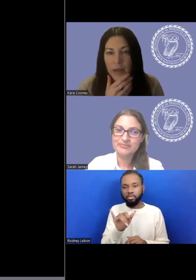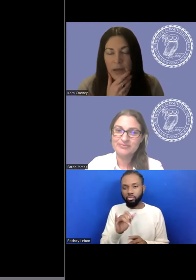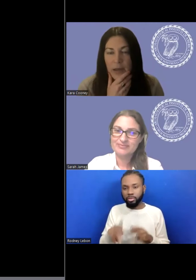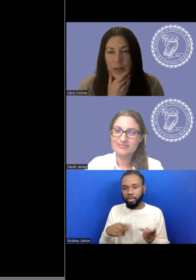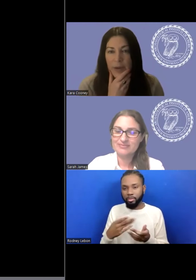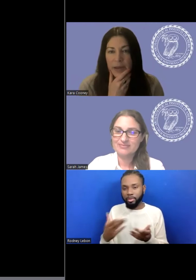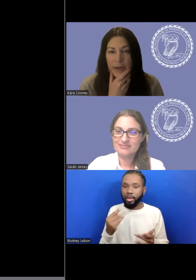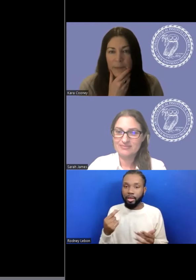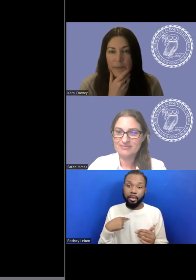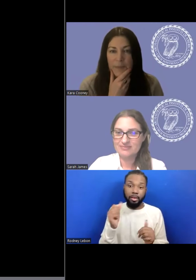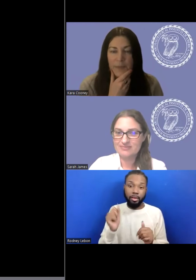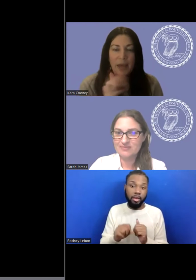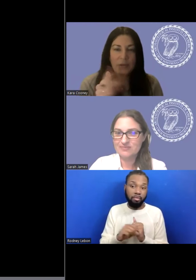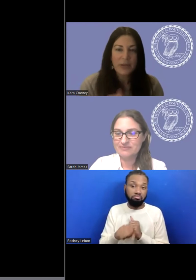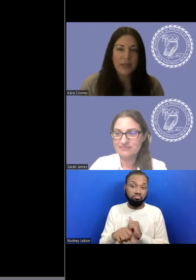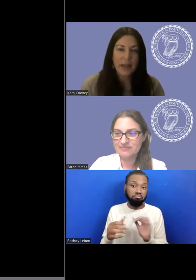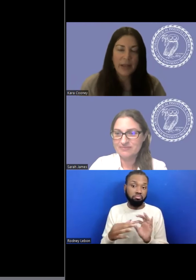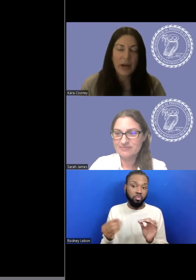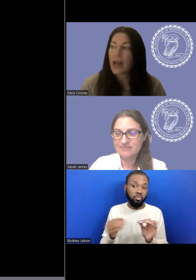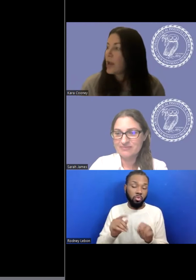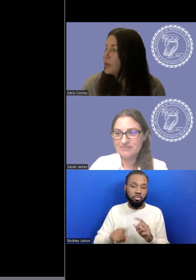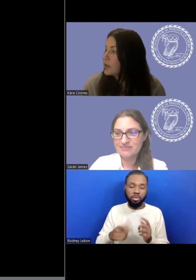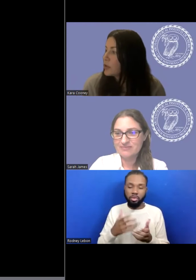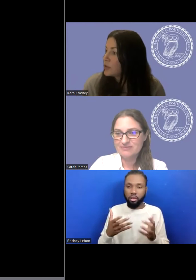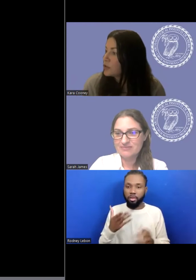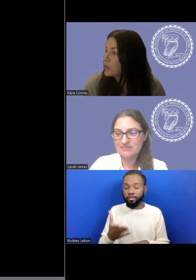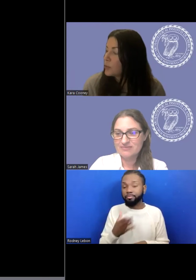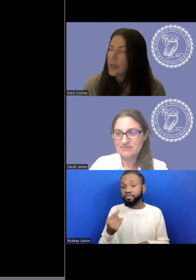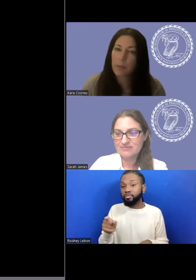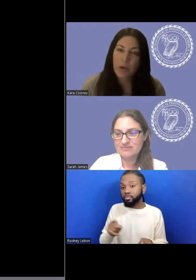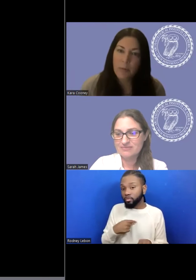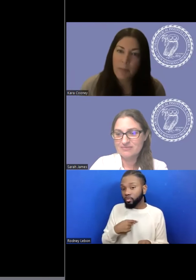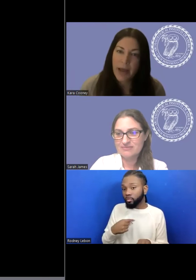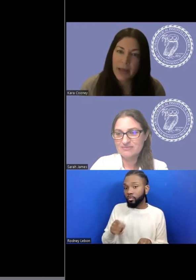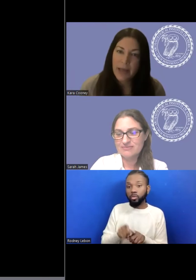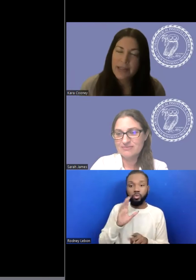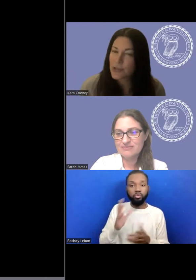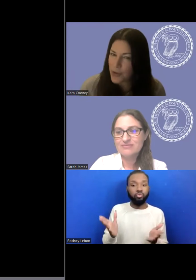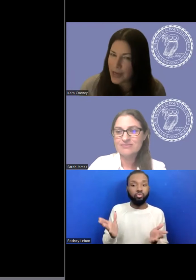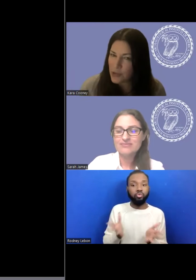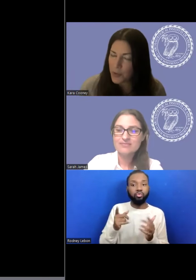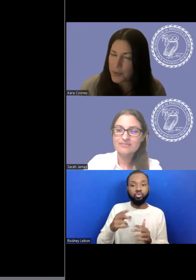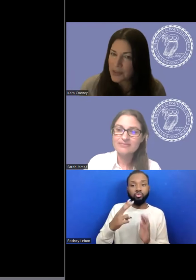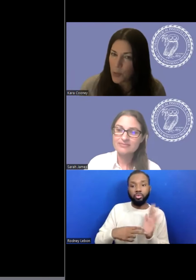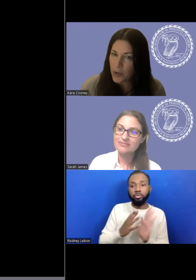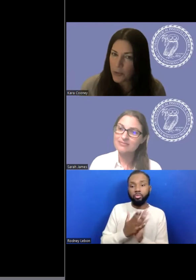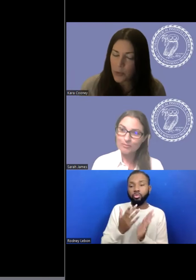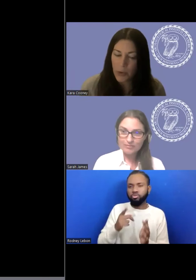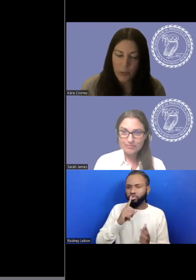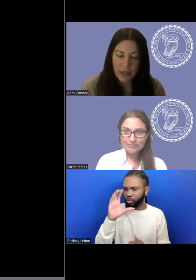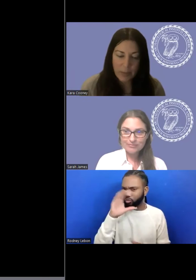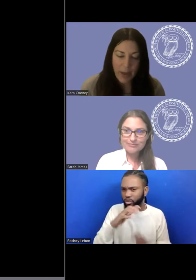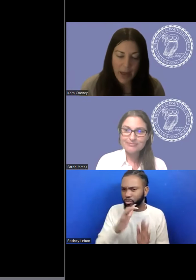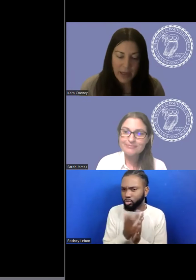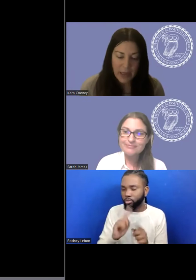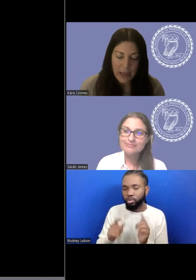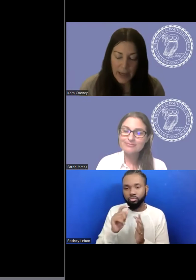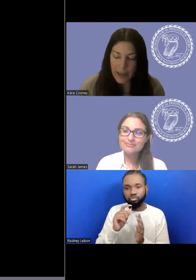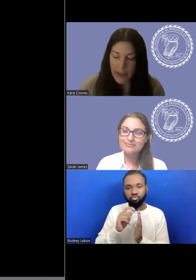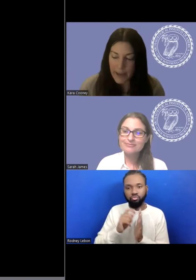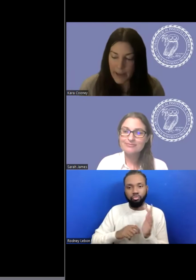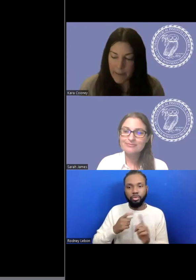go on, but yeah, there's a lot there. And I would encourage you to read a book by, it's a strange book, but it's a wonderful book written